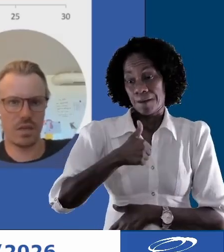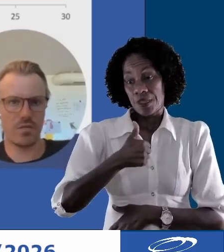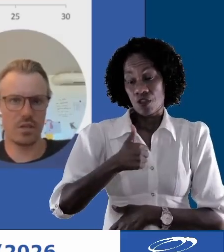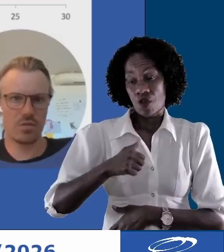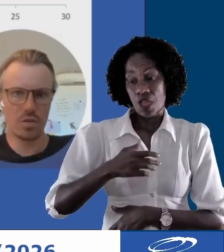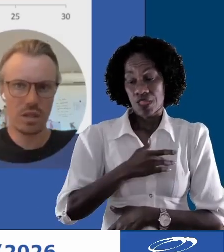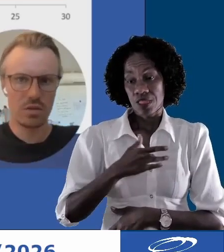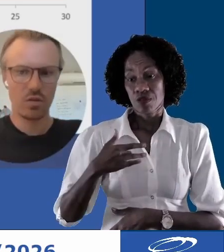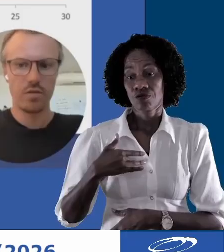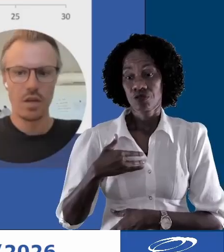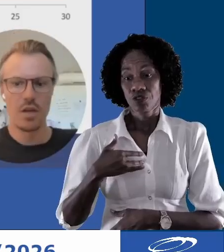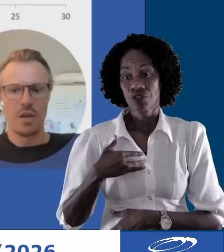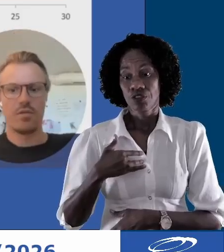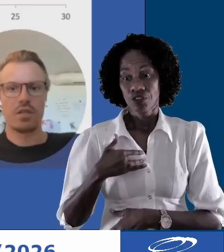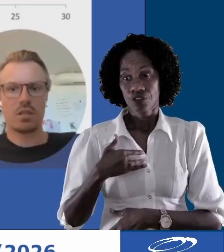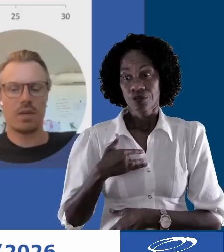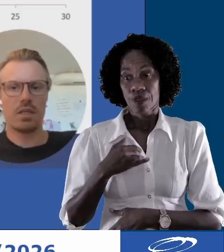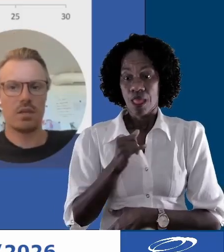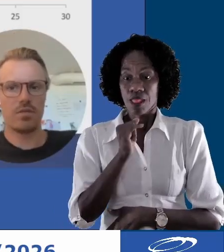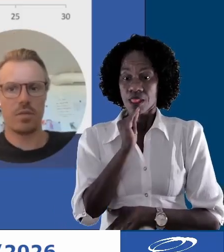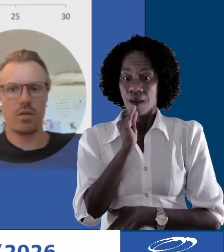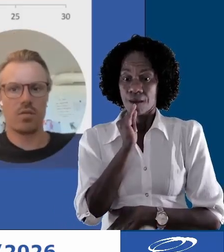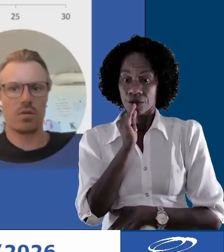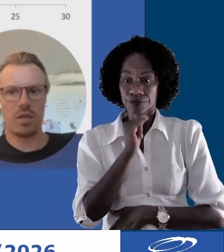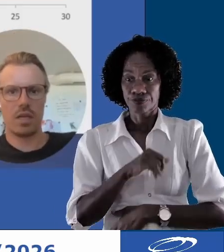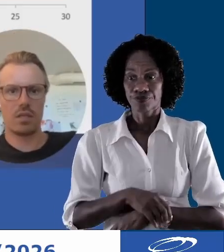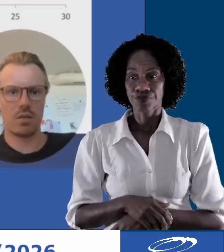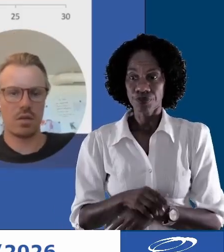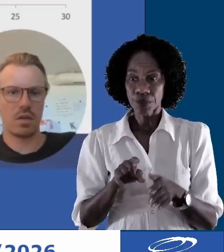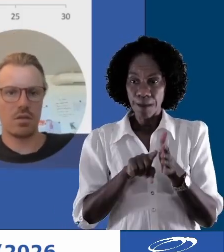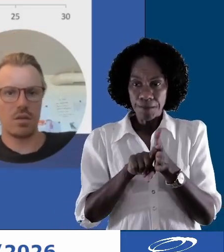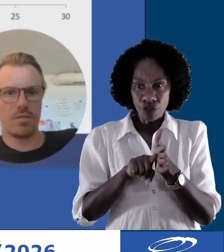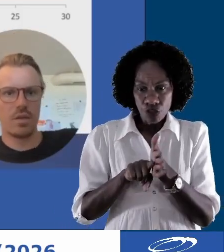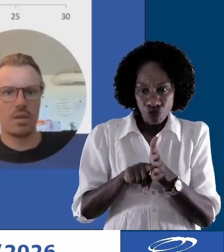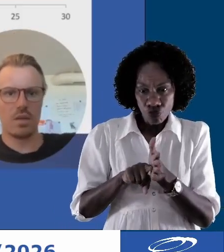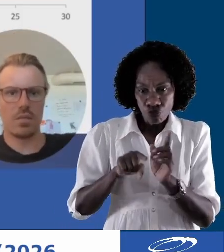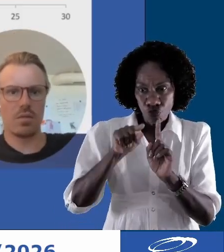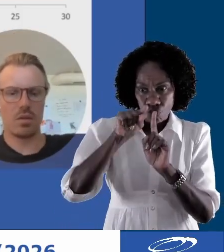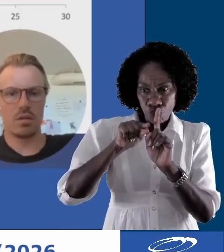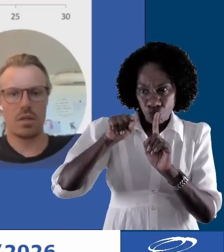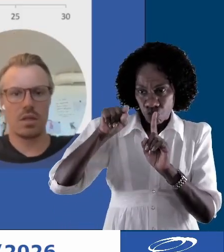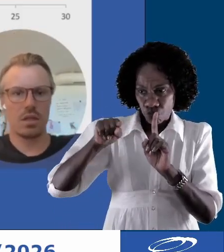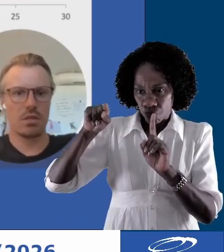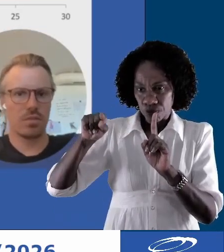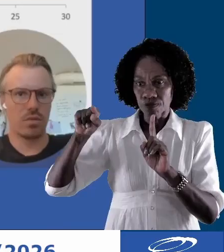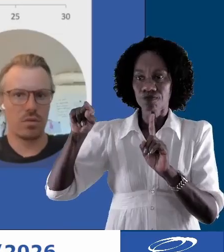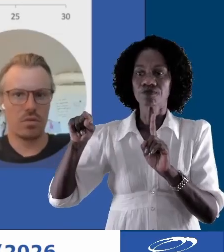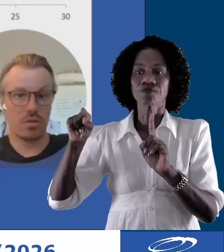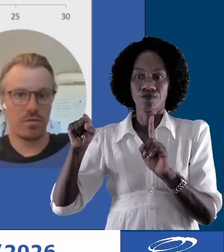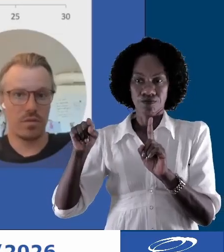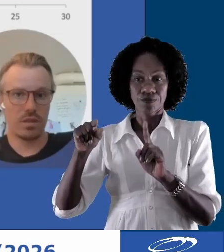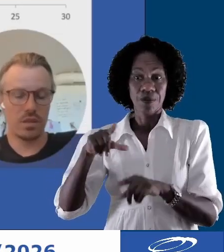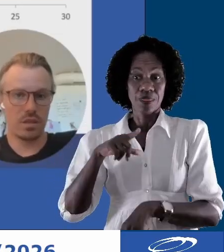in vitro release curve of gentamicin from a local antibiotic carrier. In my world, it's important